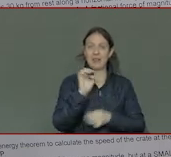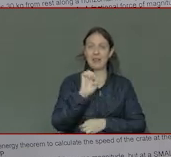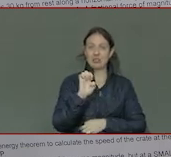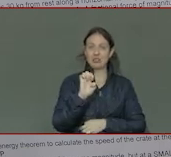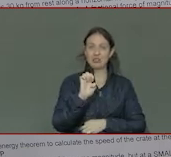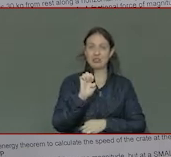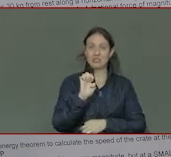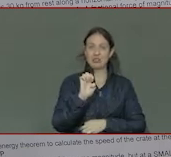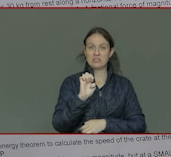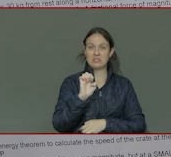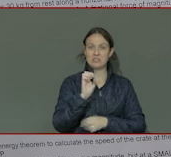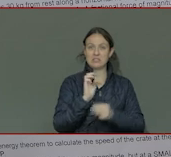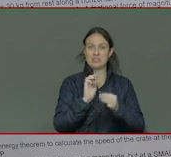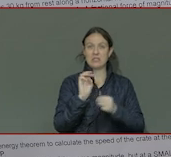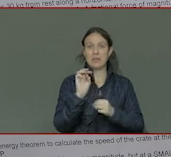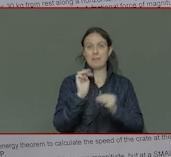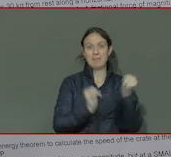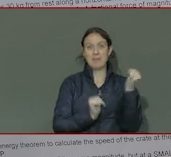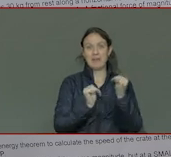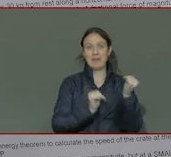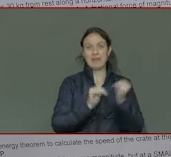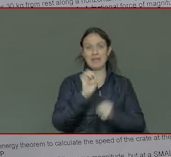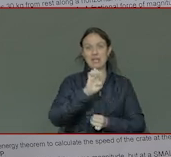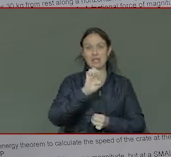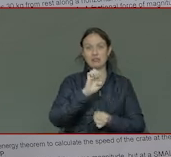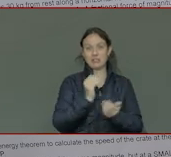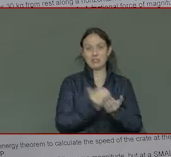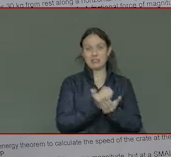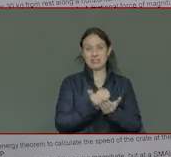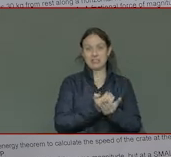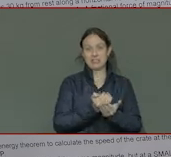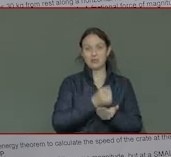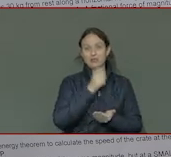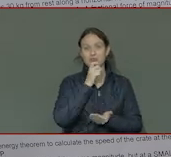of mechanical energy.